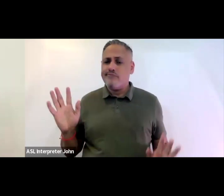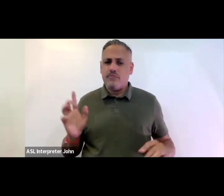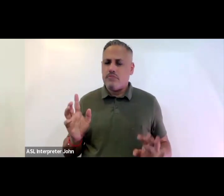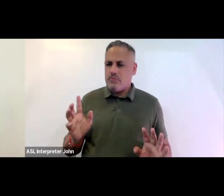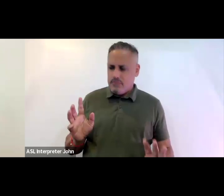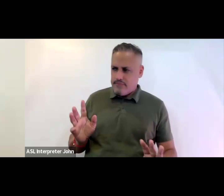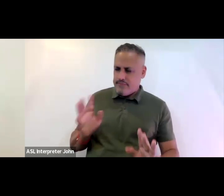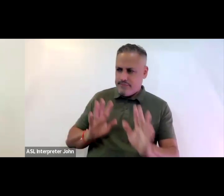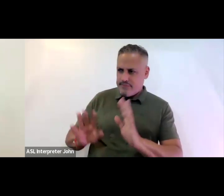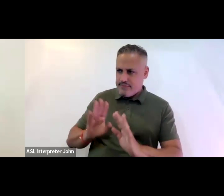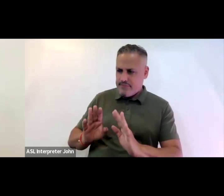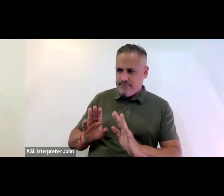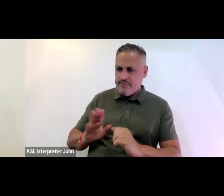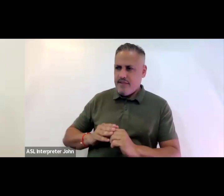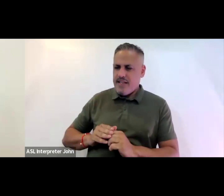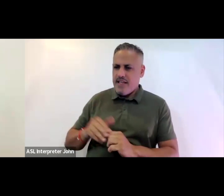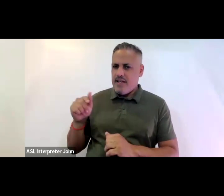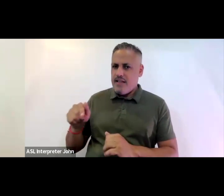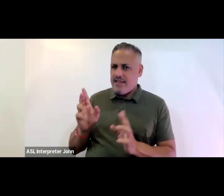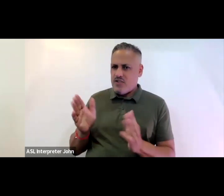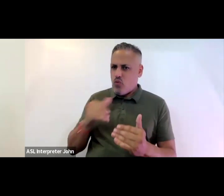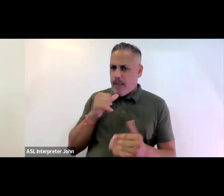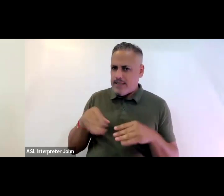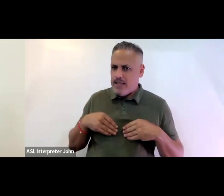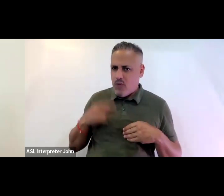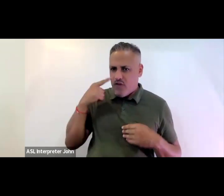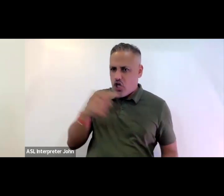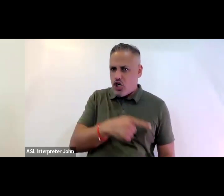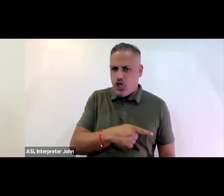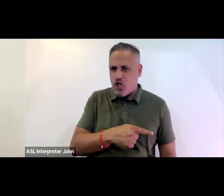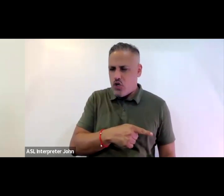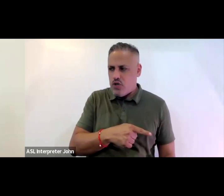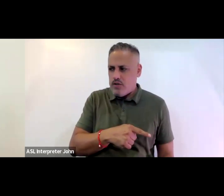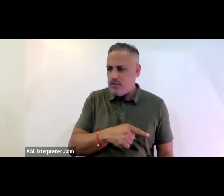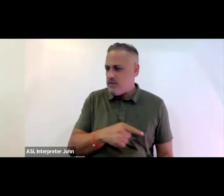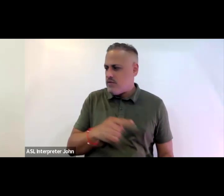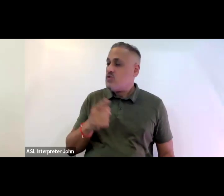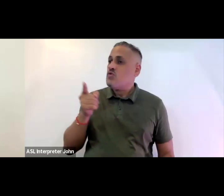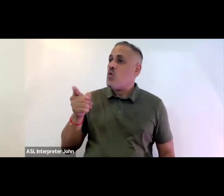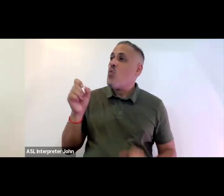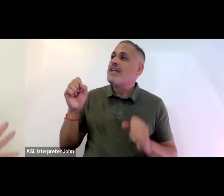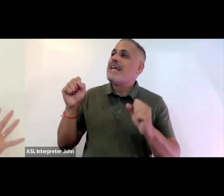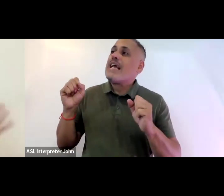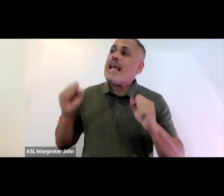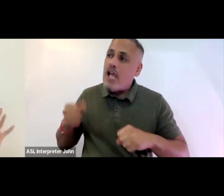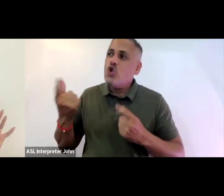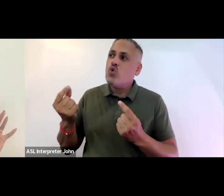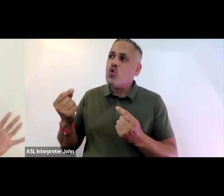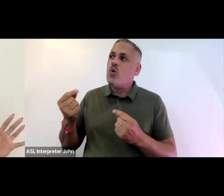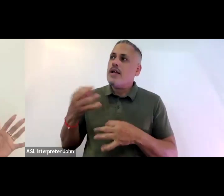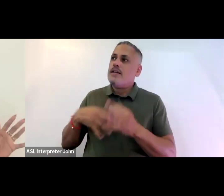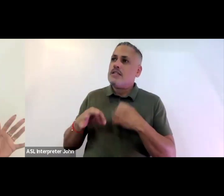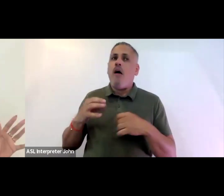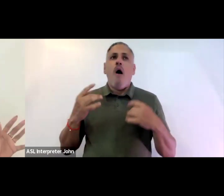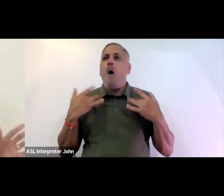like, this room is not acceptable for her. And so what is it that you can do? Versus him